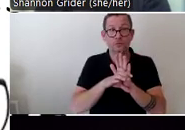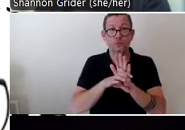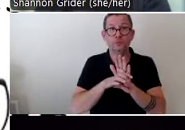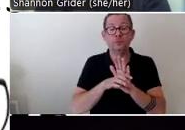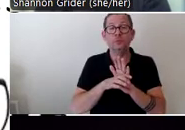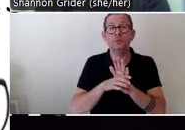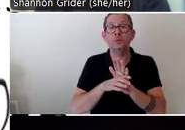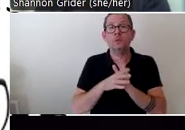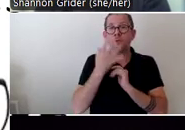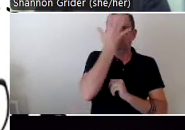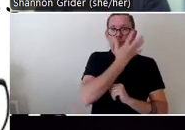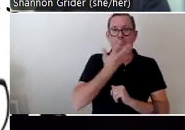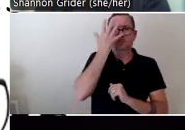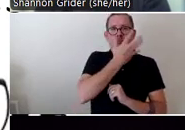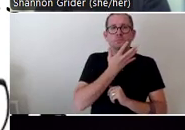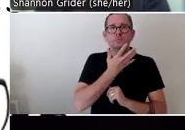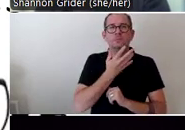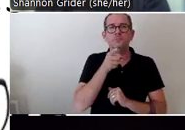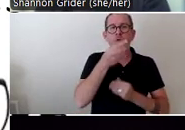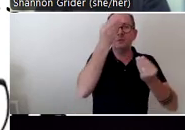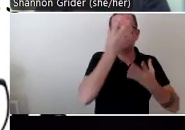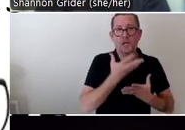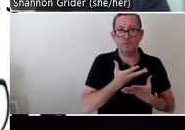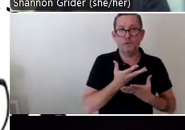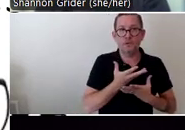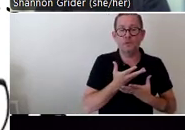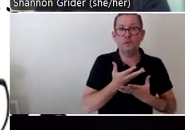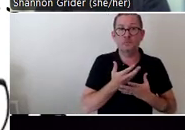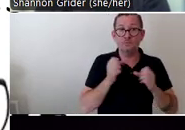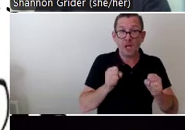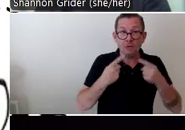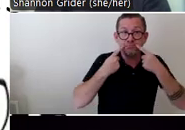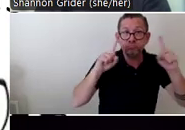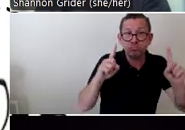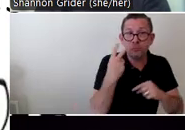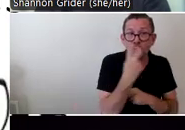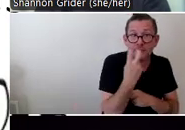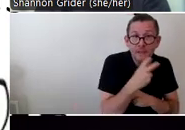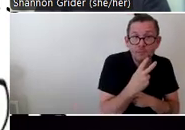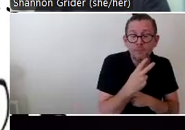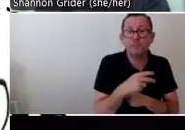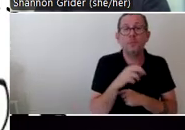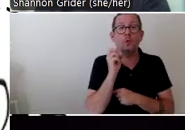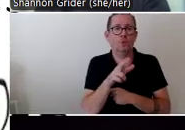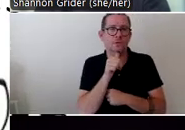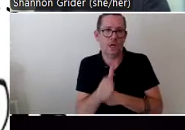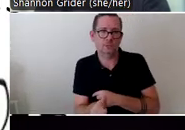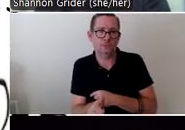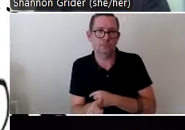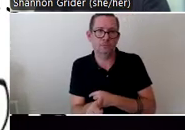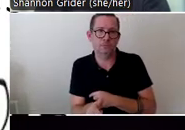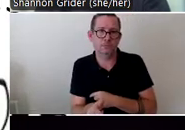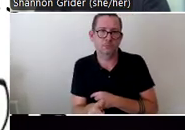Next, I'm going to show you a couple of images of faces. And I want you all to let me know if you think that this would